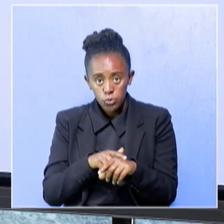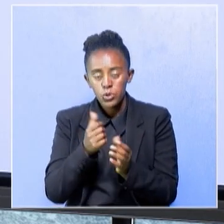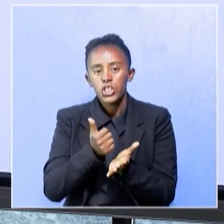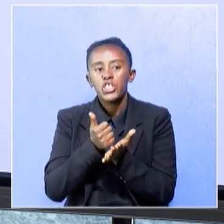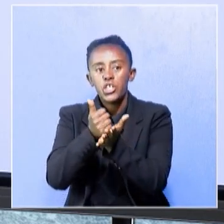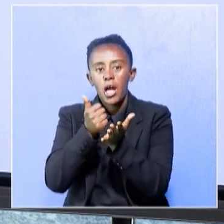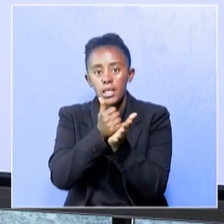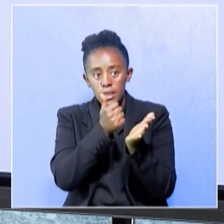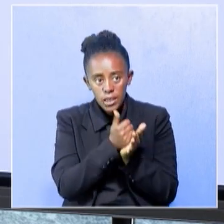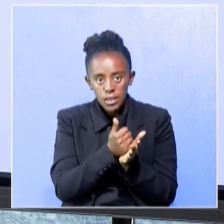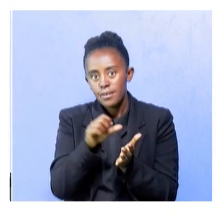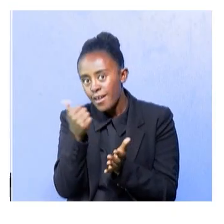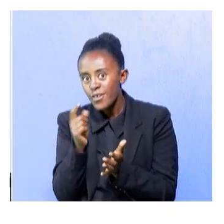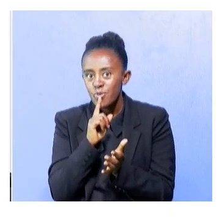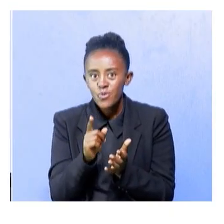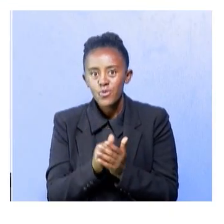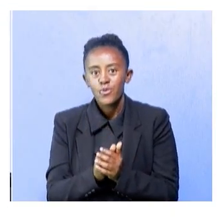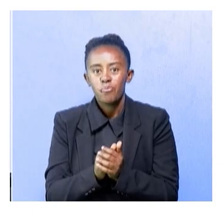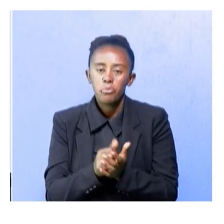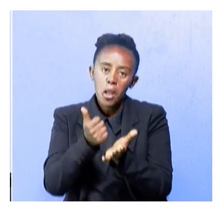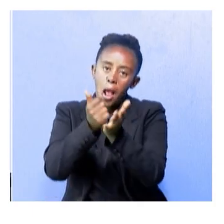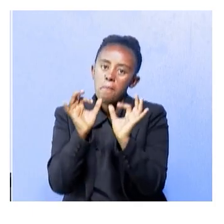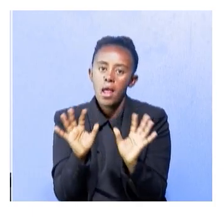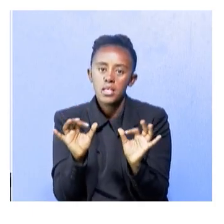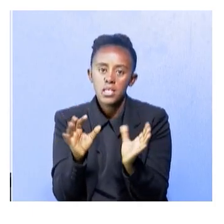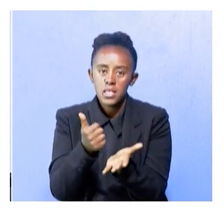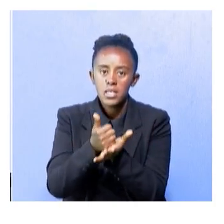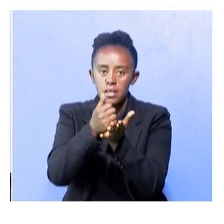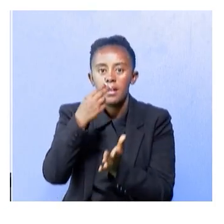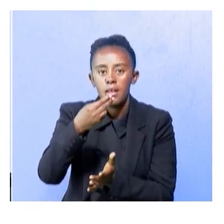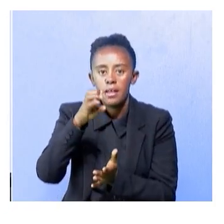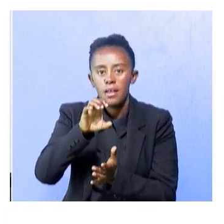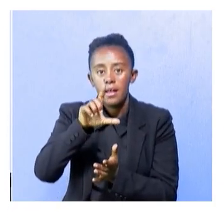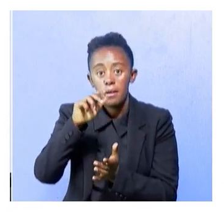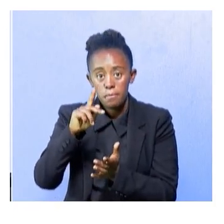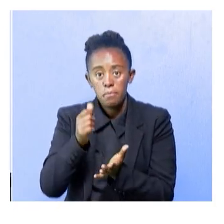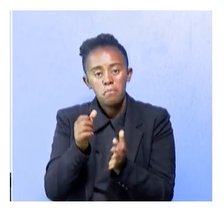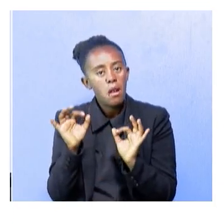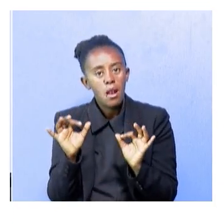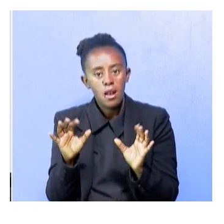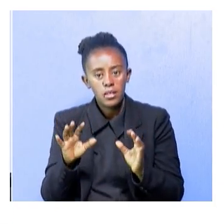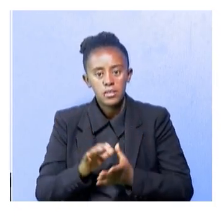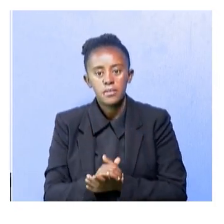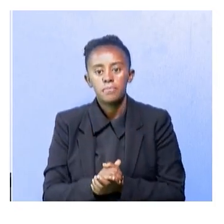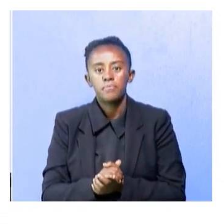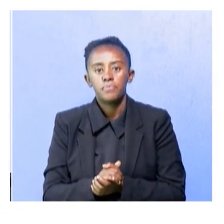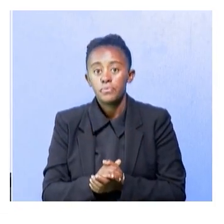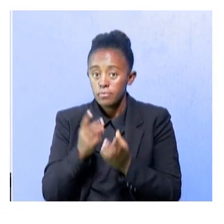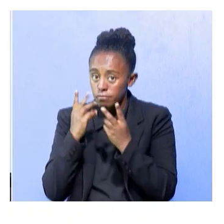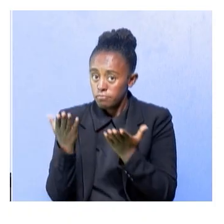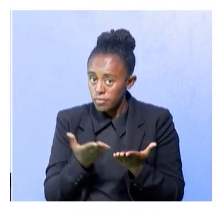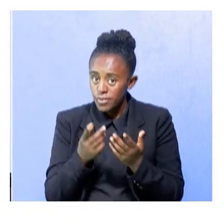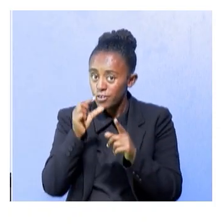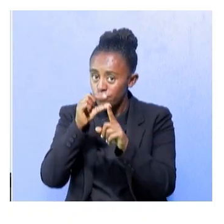charity? The other one is helpless. Helpless. You are welcome to see these